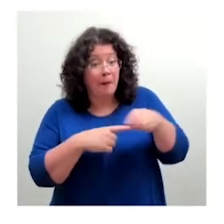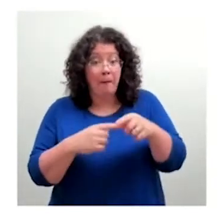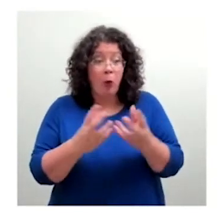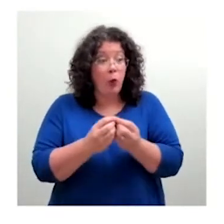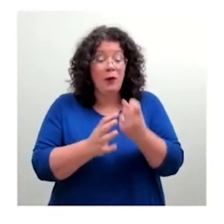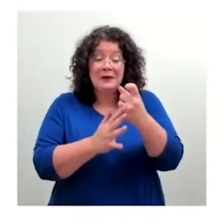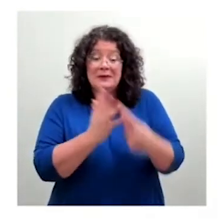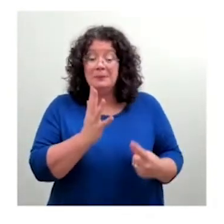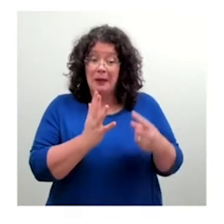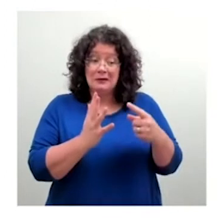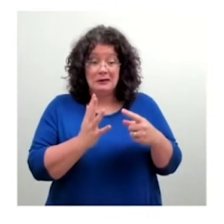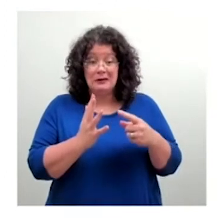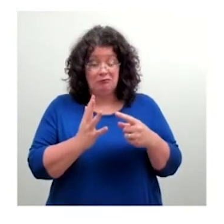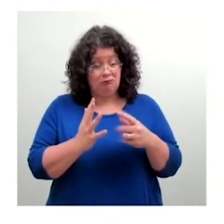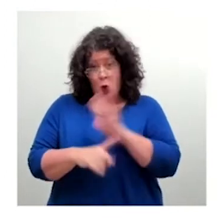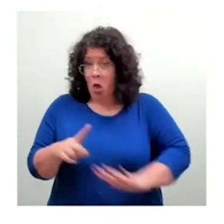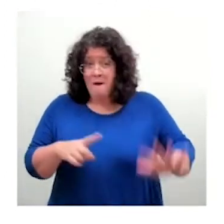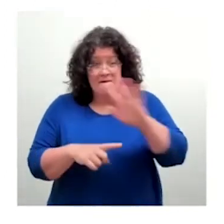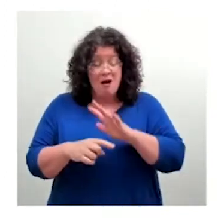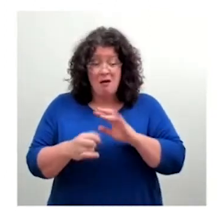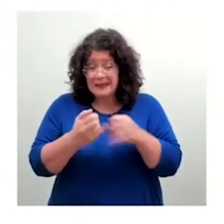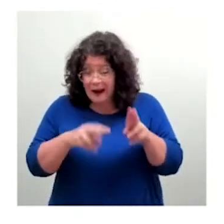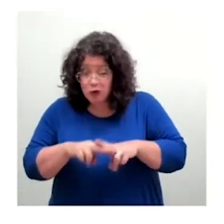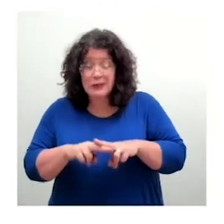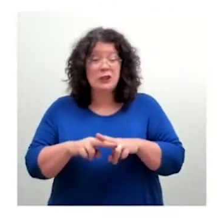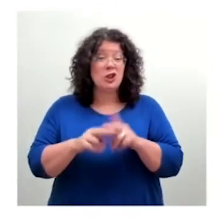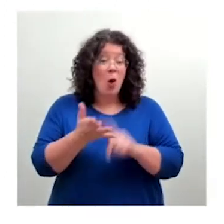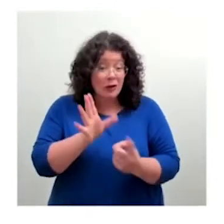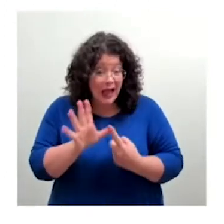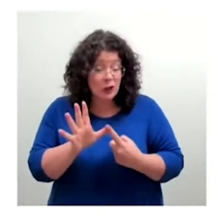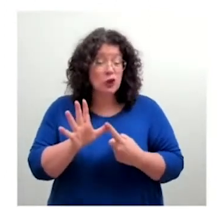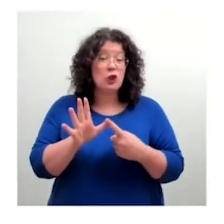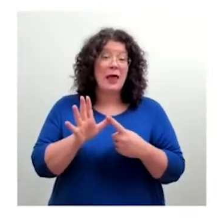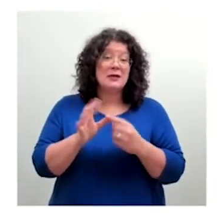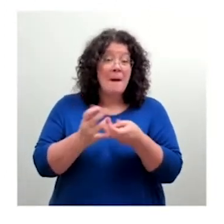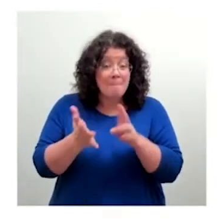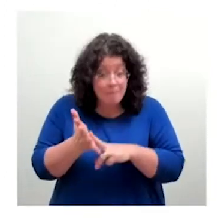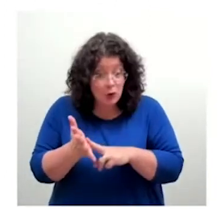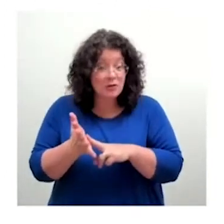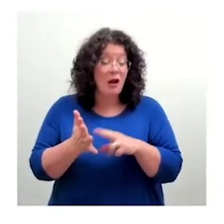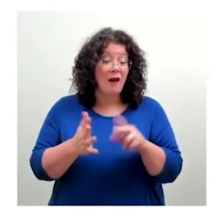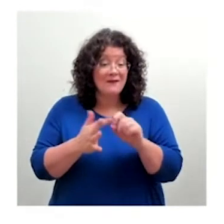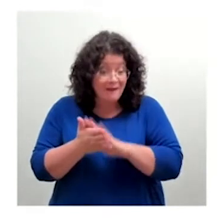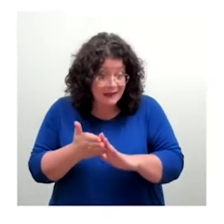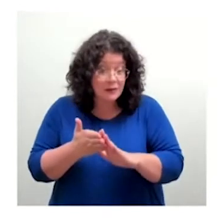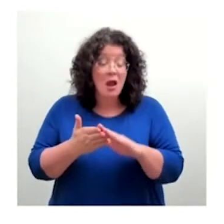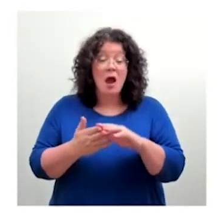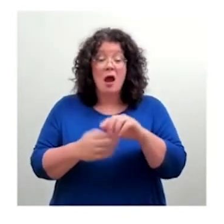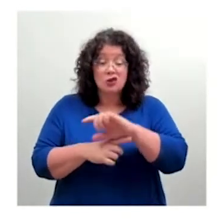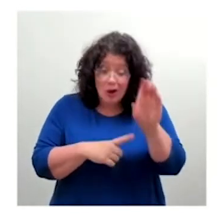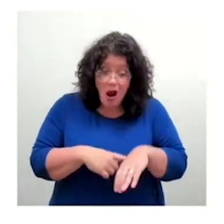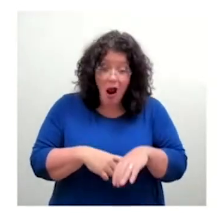Austin, Houston, St. Louis. So we make sure that we collaborate with those mayor's offices with people with disabilities around the